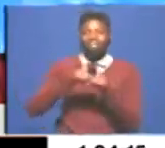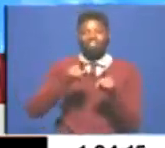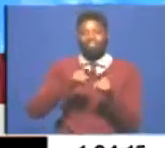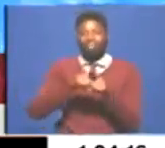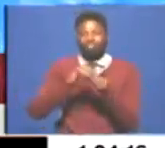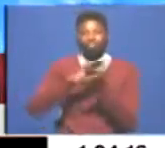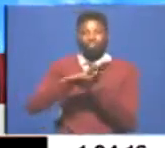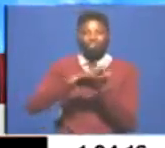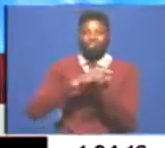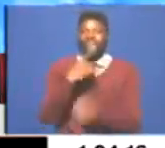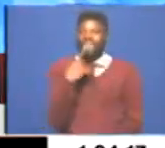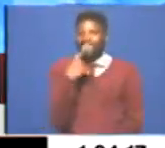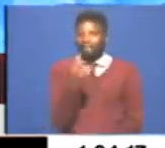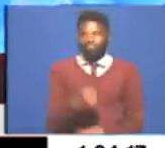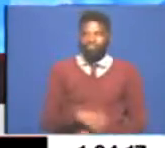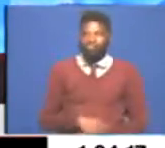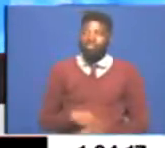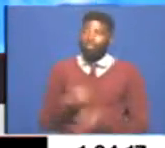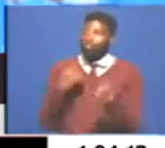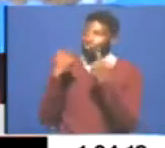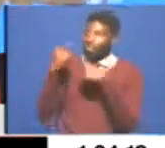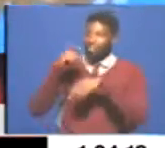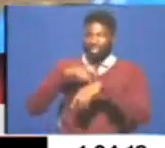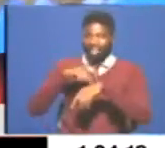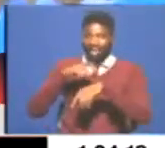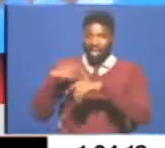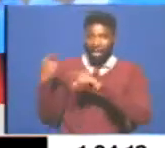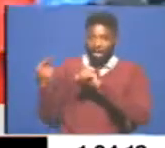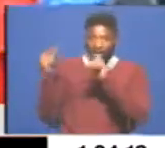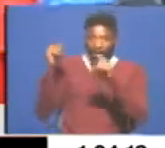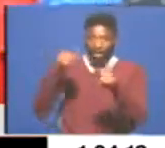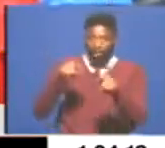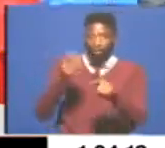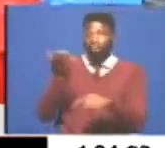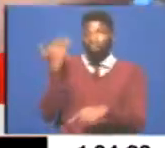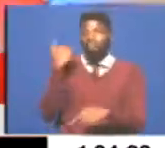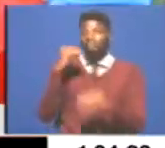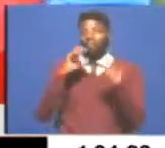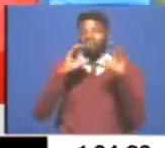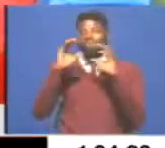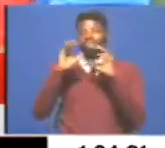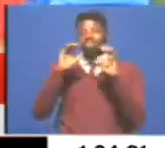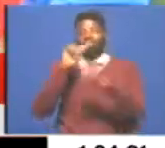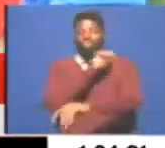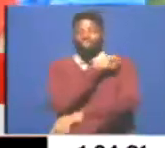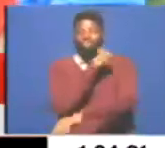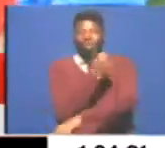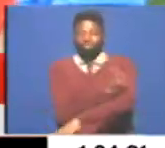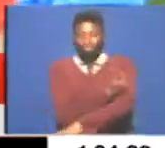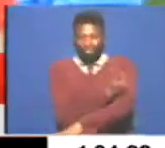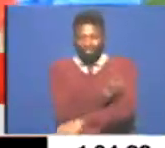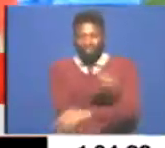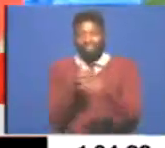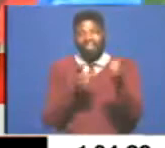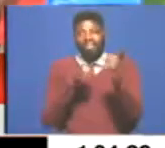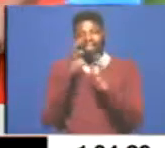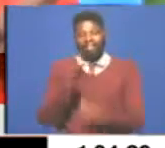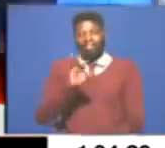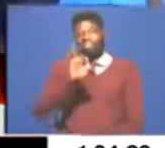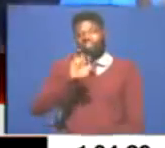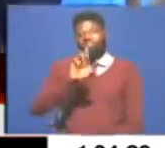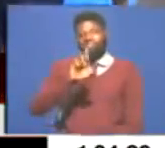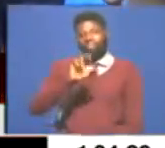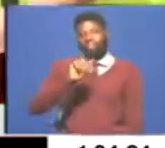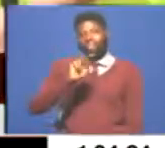Speaking during one of his stopovers, the former Communications Authority Director General urged like-minded Kenyans to extend the generous gesture to the needy